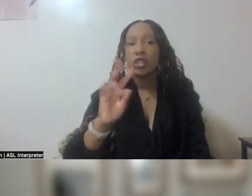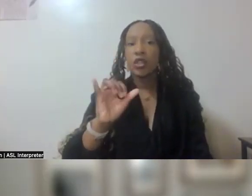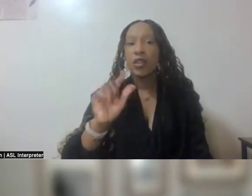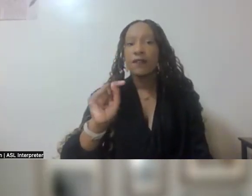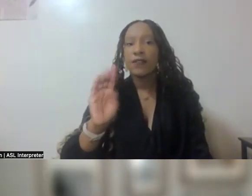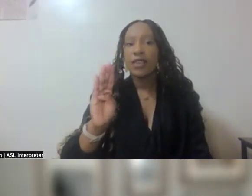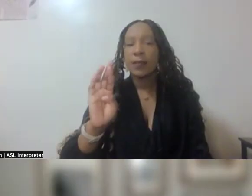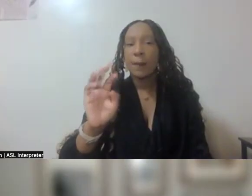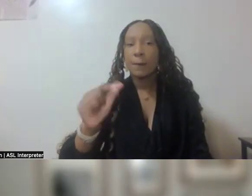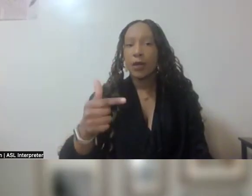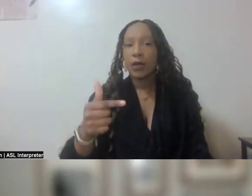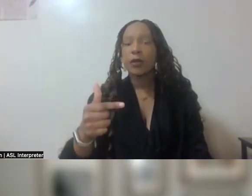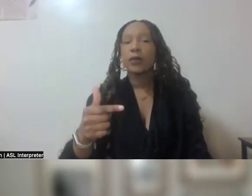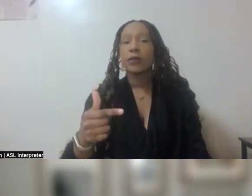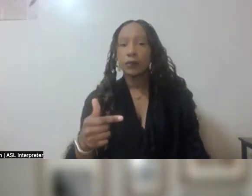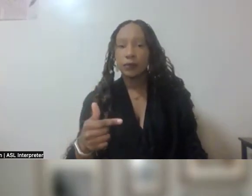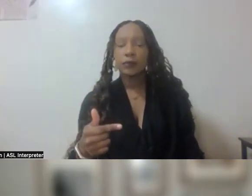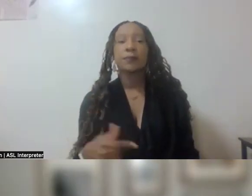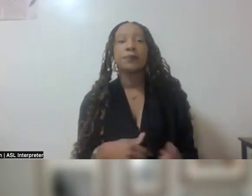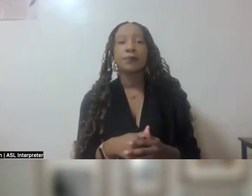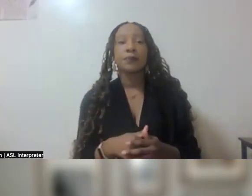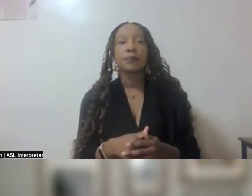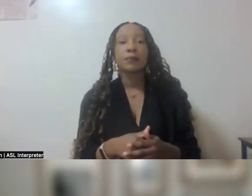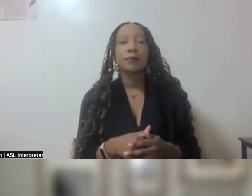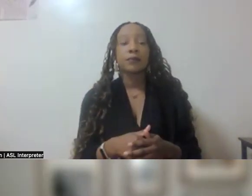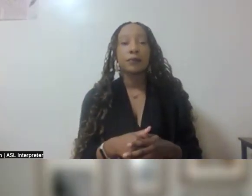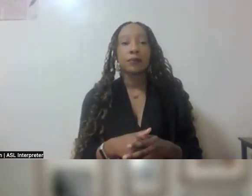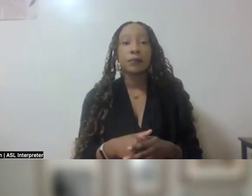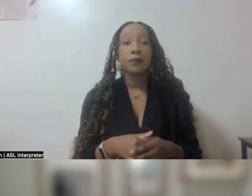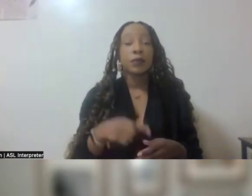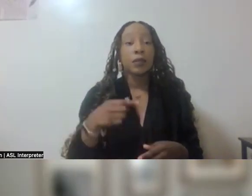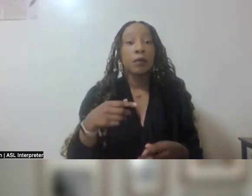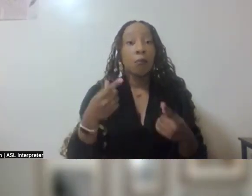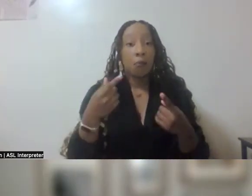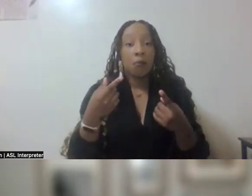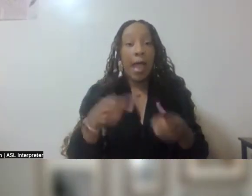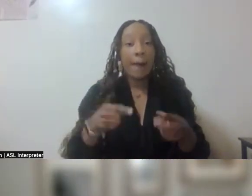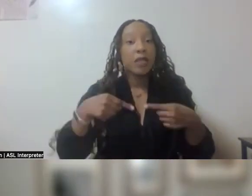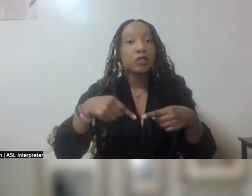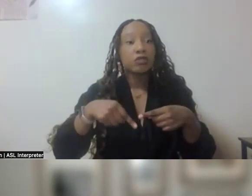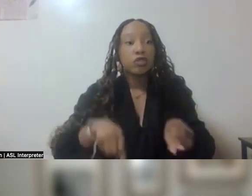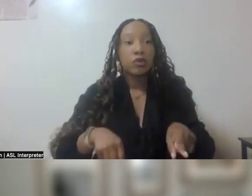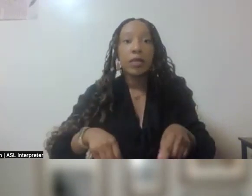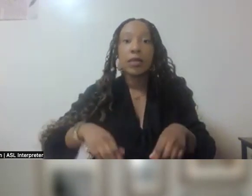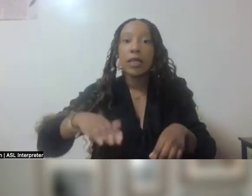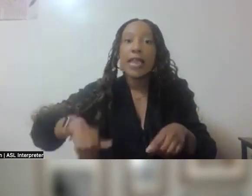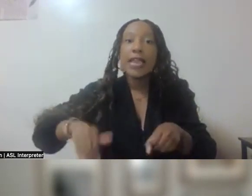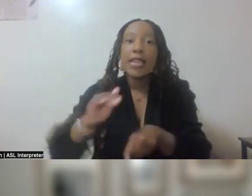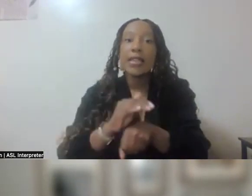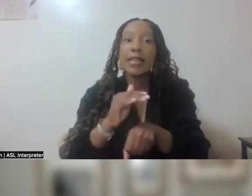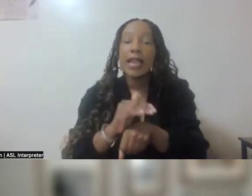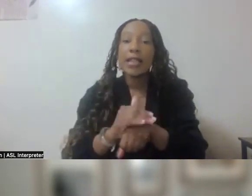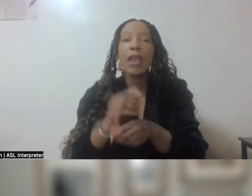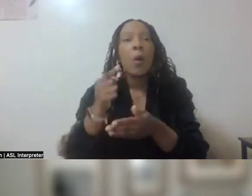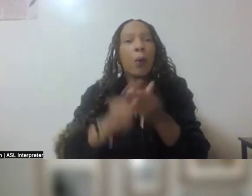practices in place for those late night intake patients brought in by fire, EMS, and ambulances.